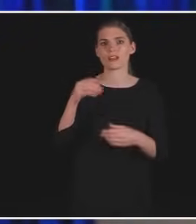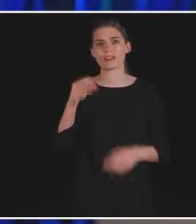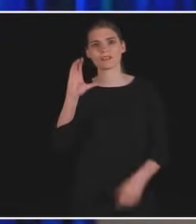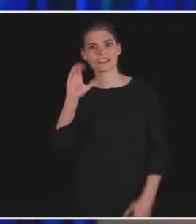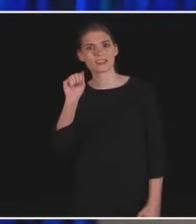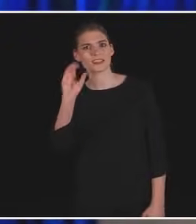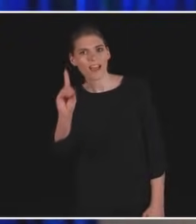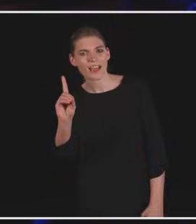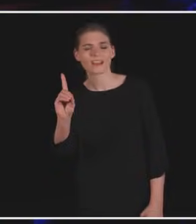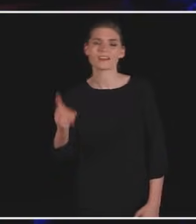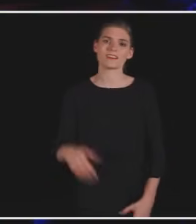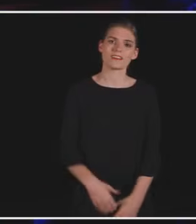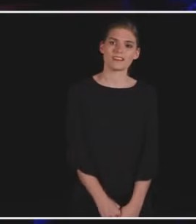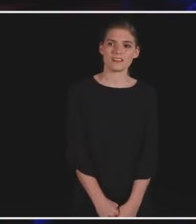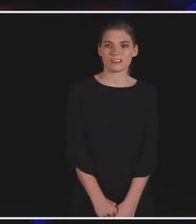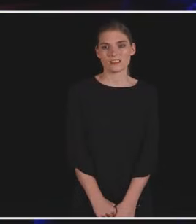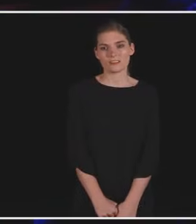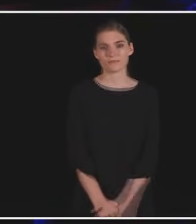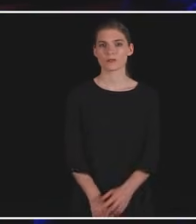computer vision.